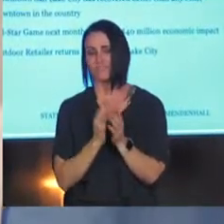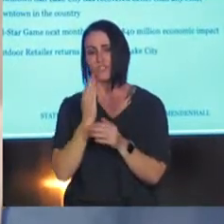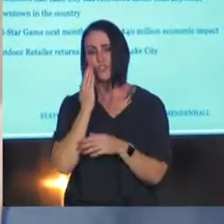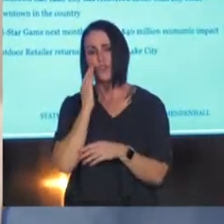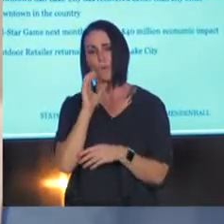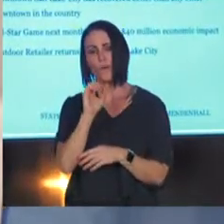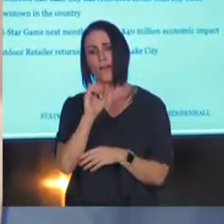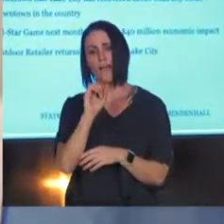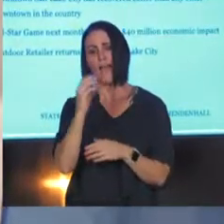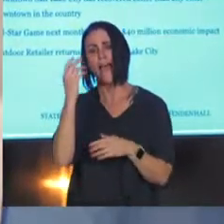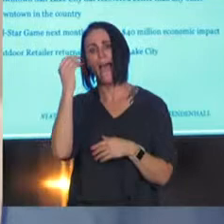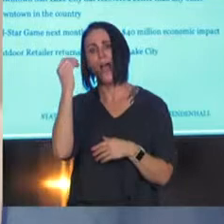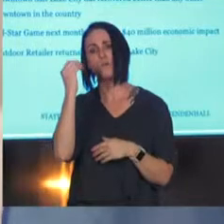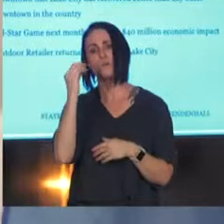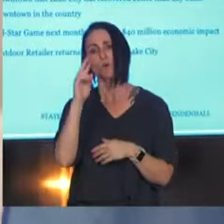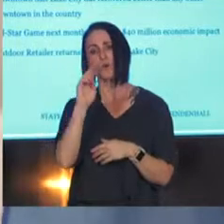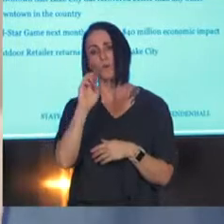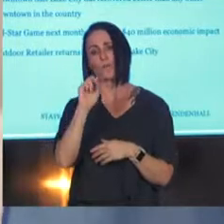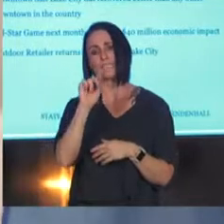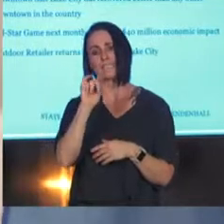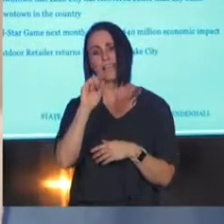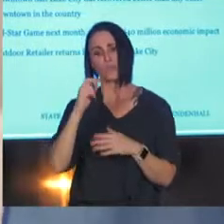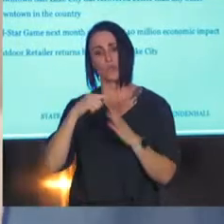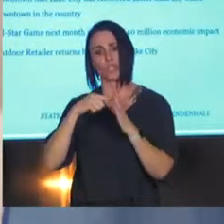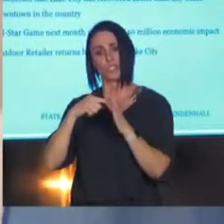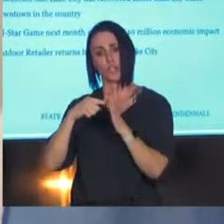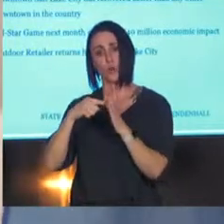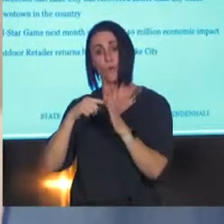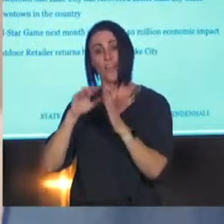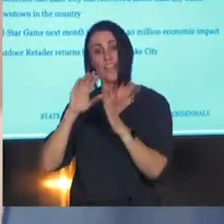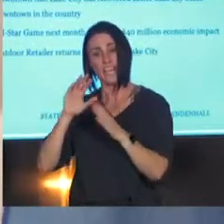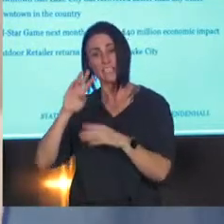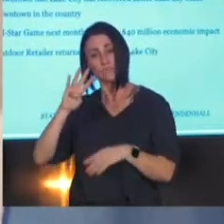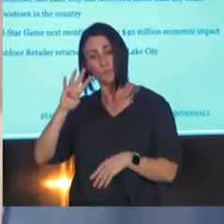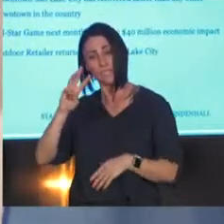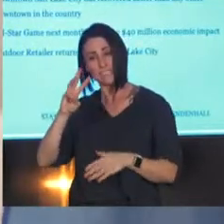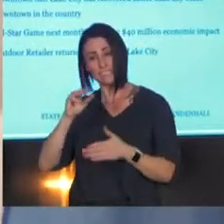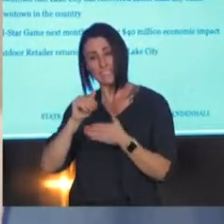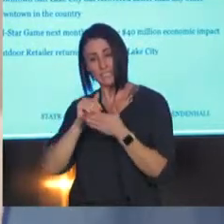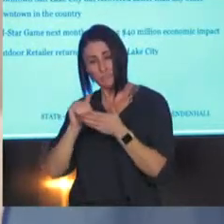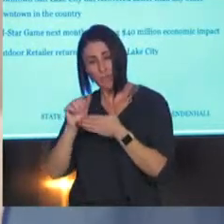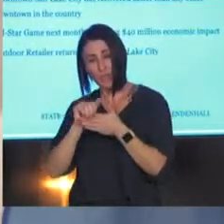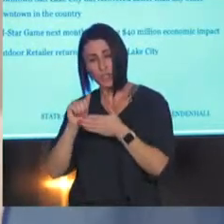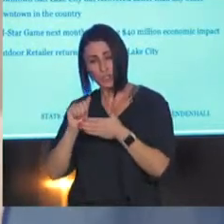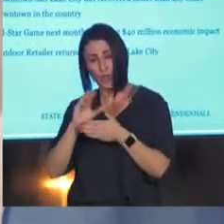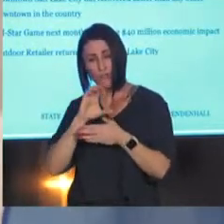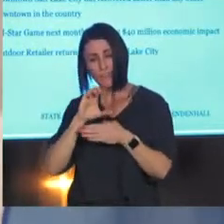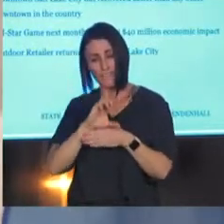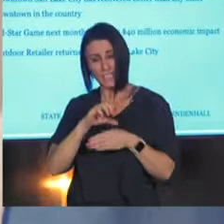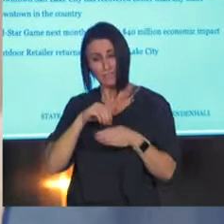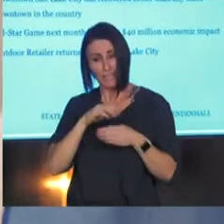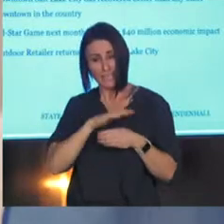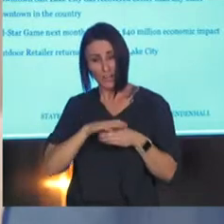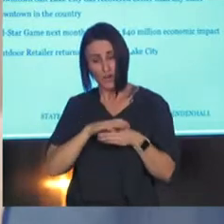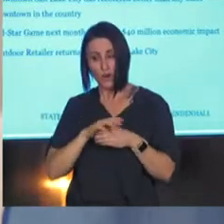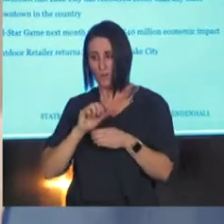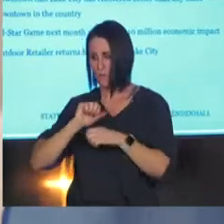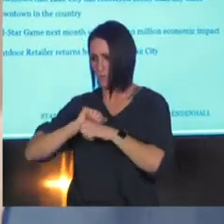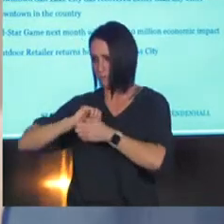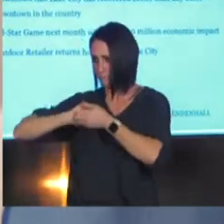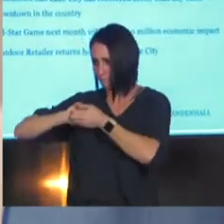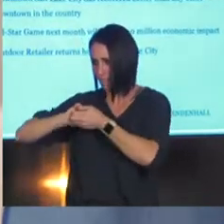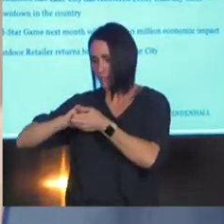of moving on from the Outdoor Retailer Show and its $46 million annual investment in our region, we worked together,